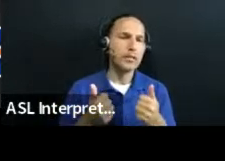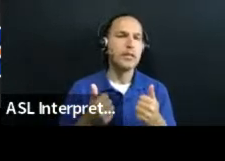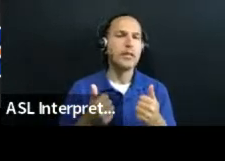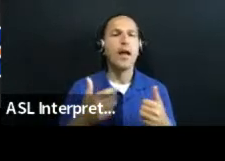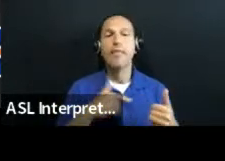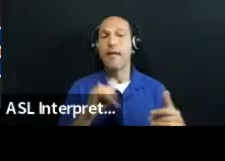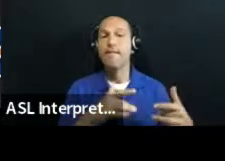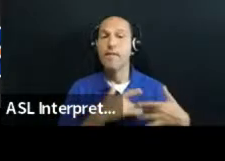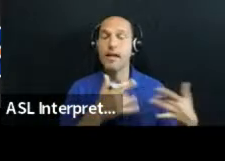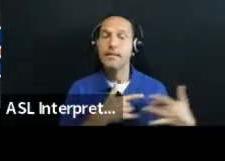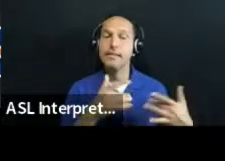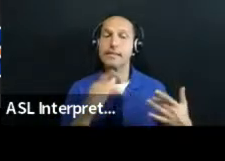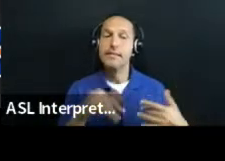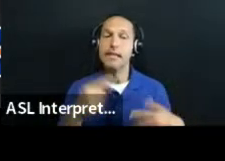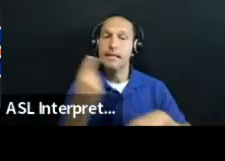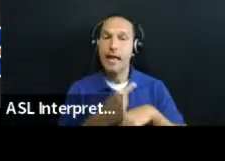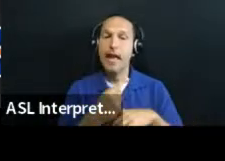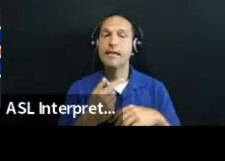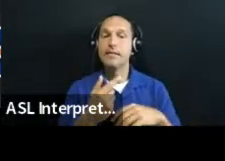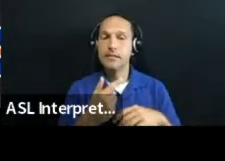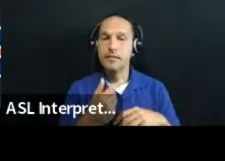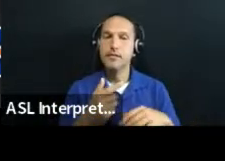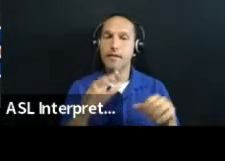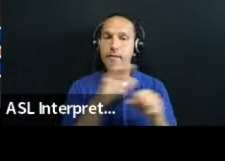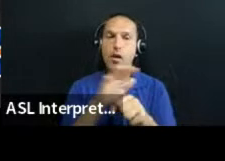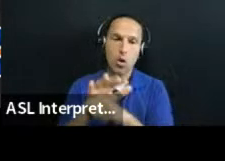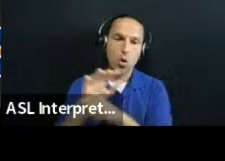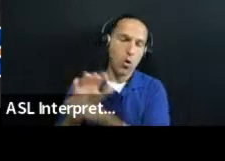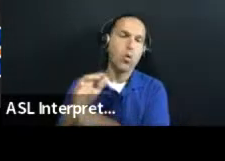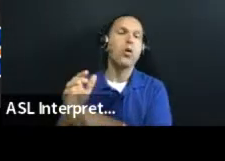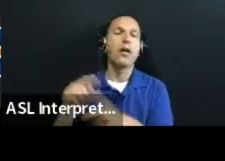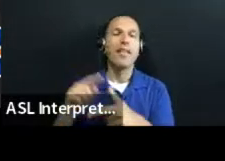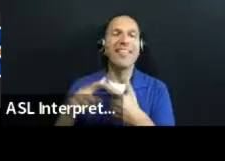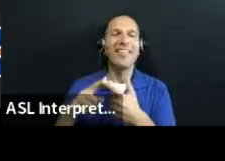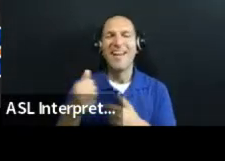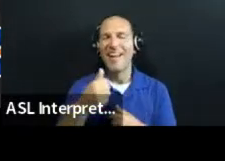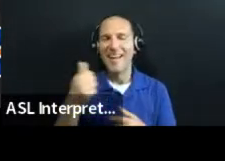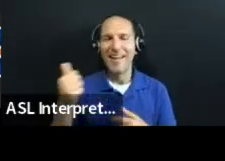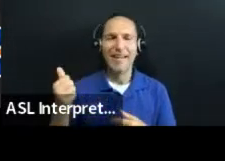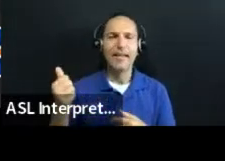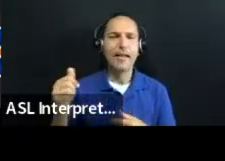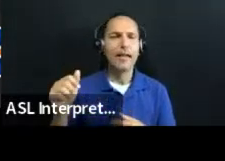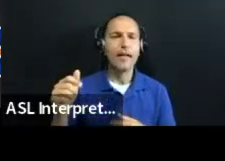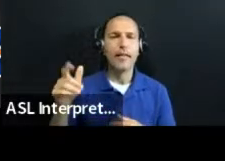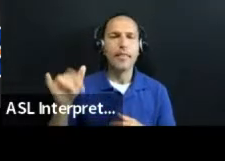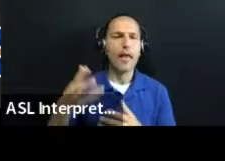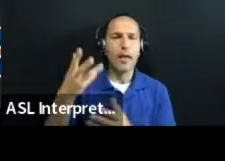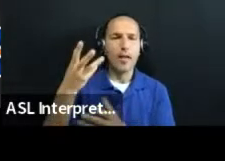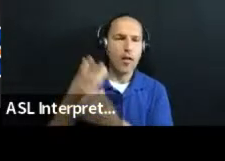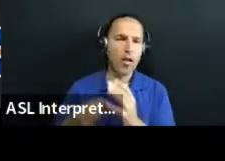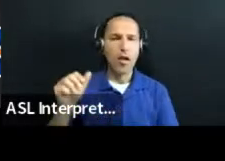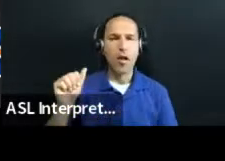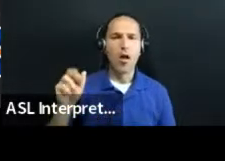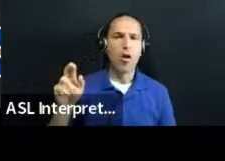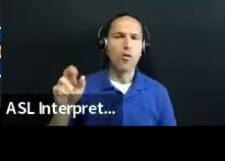have events, the days that have events, and the other ones are actually ARIA hidden, so they